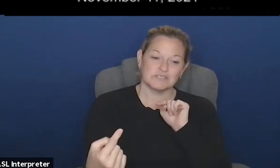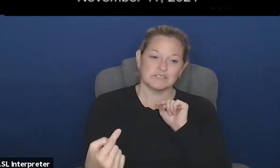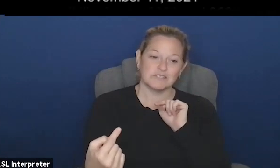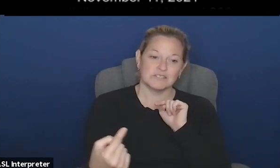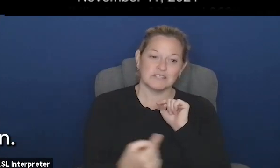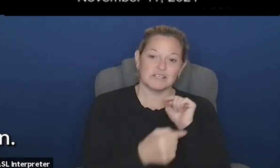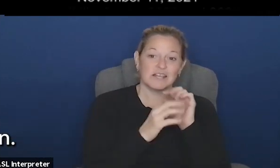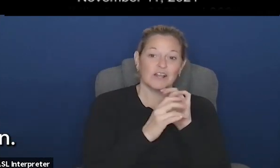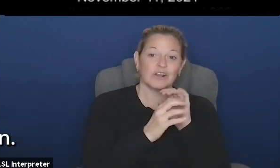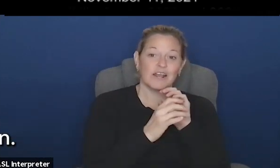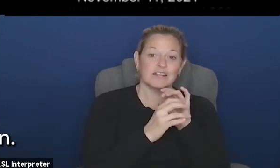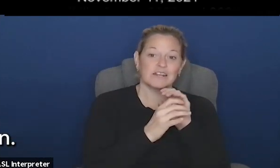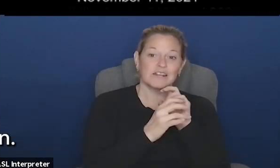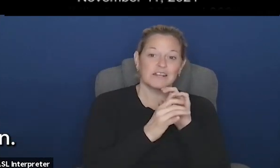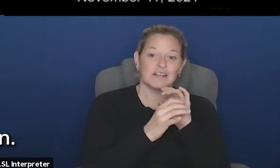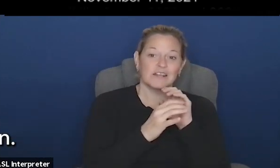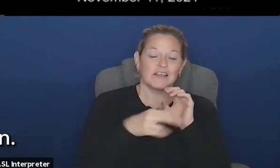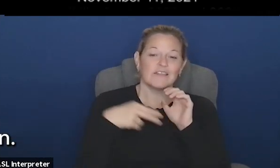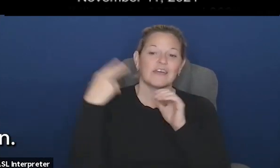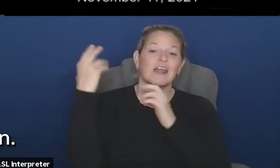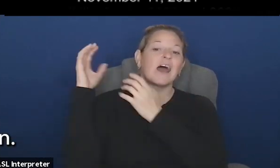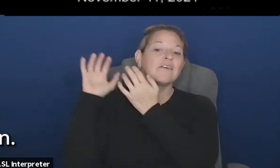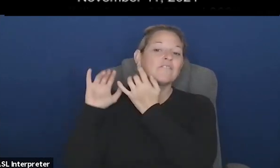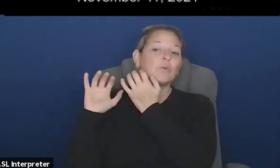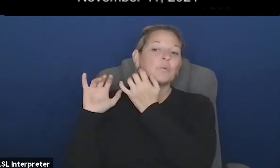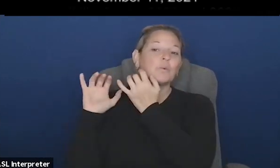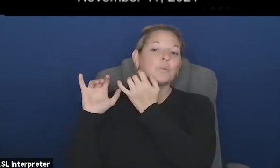clarinet, and then the high flute sound again.